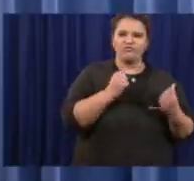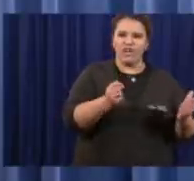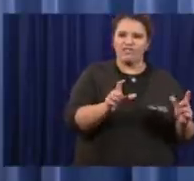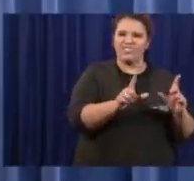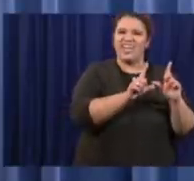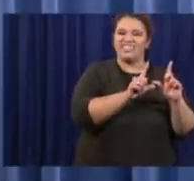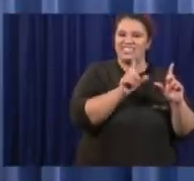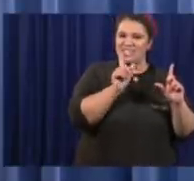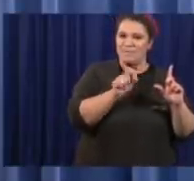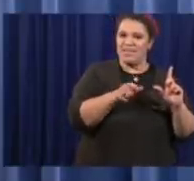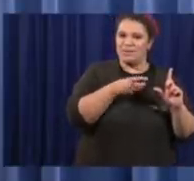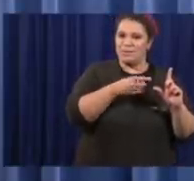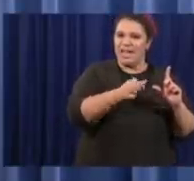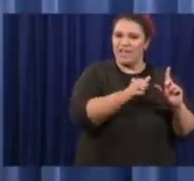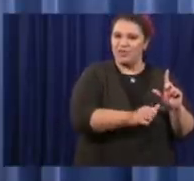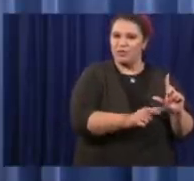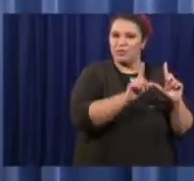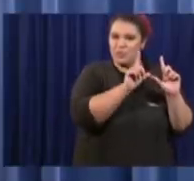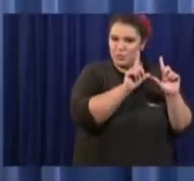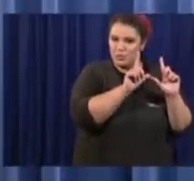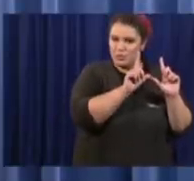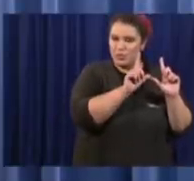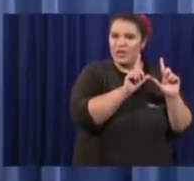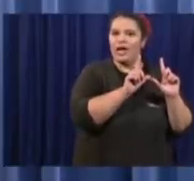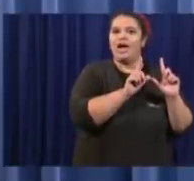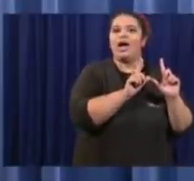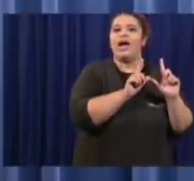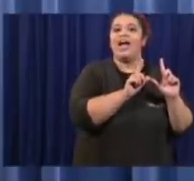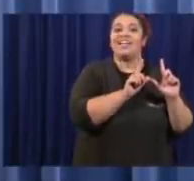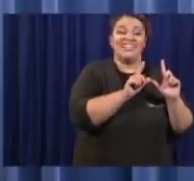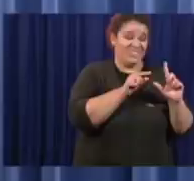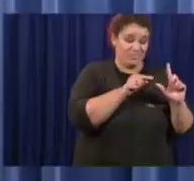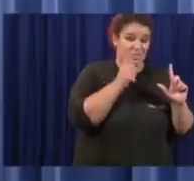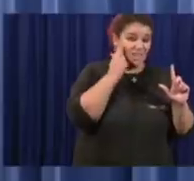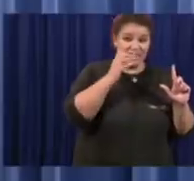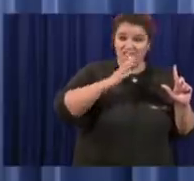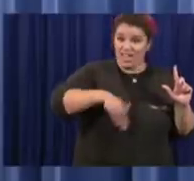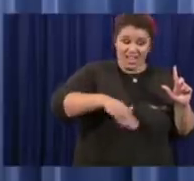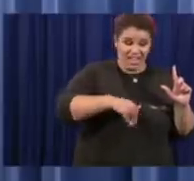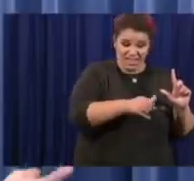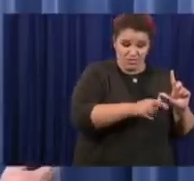driver's licenses and thus unable to get certain jobs.